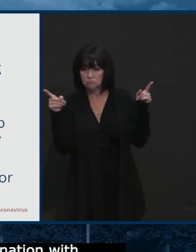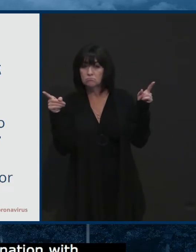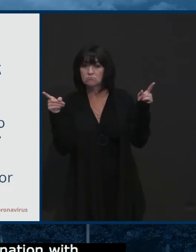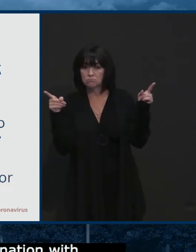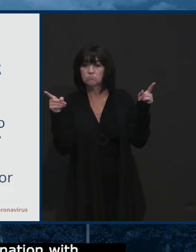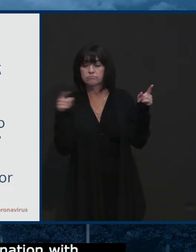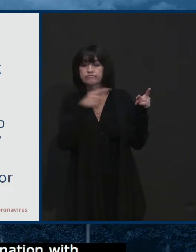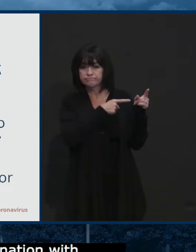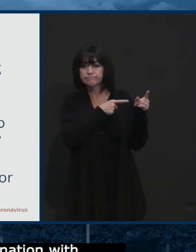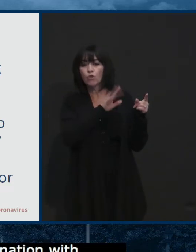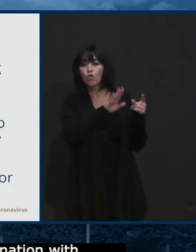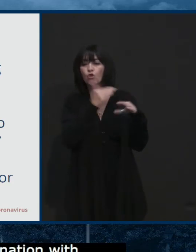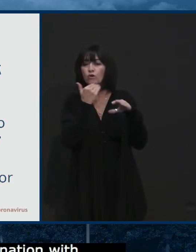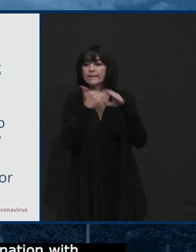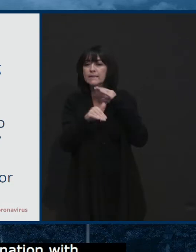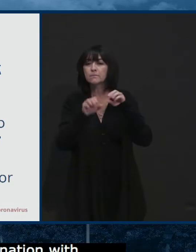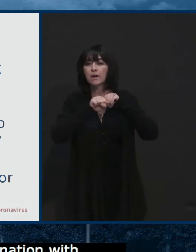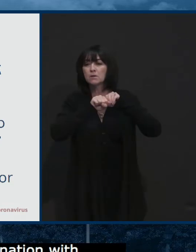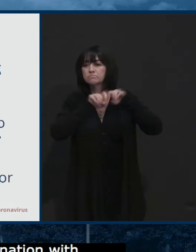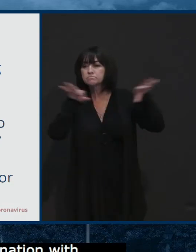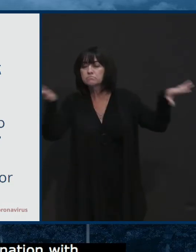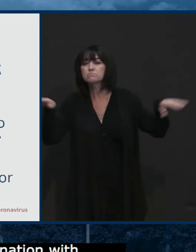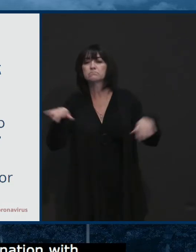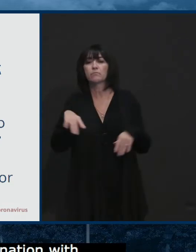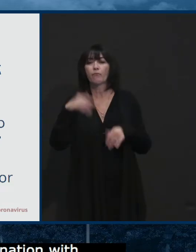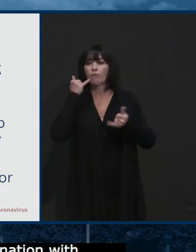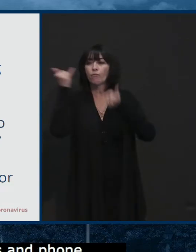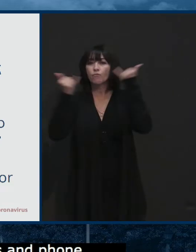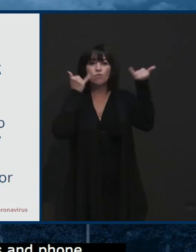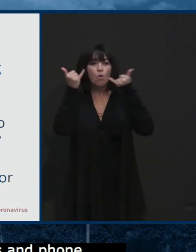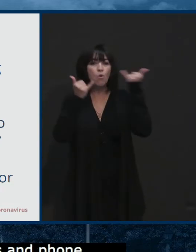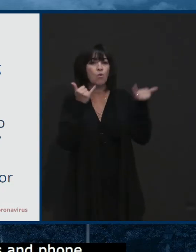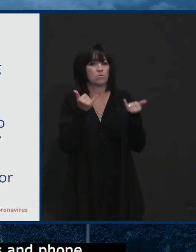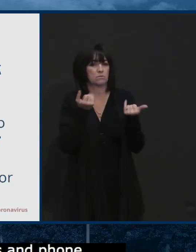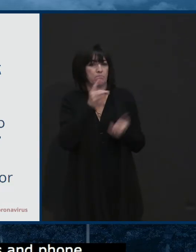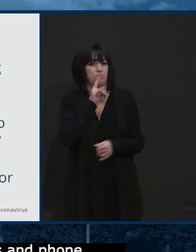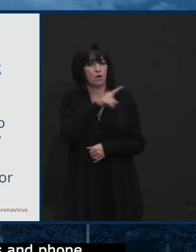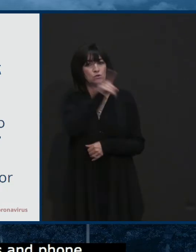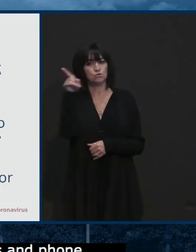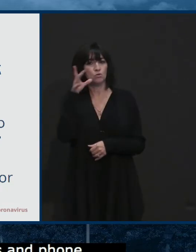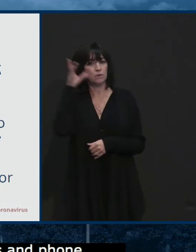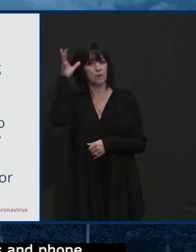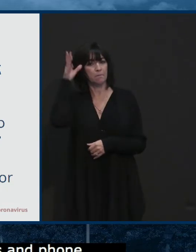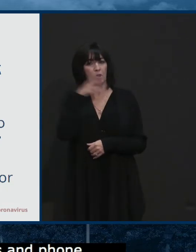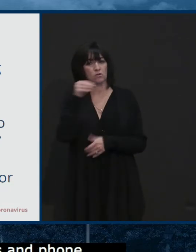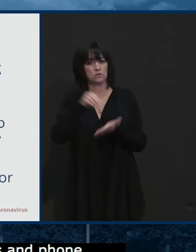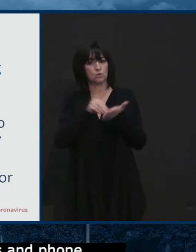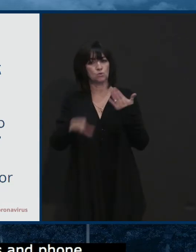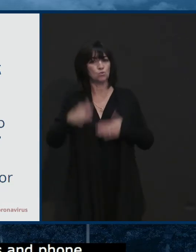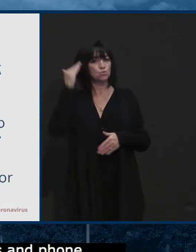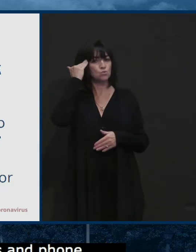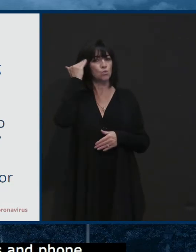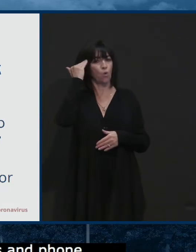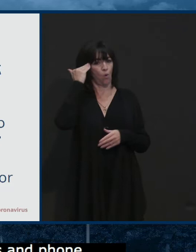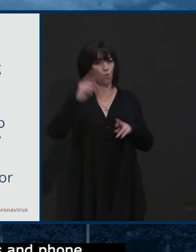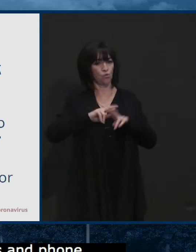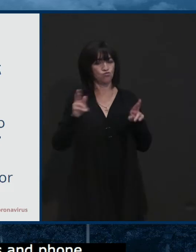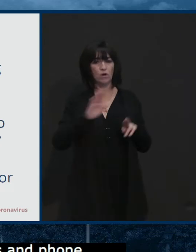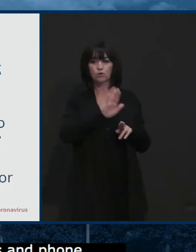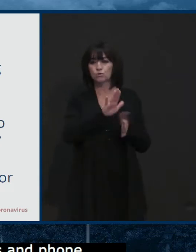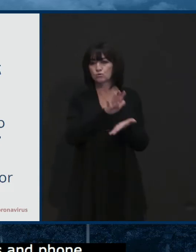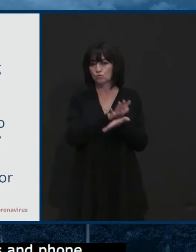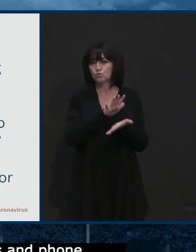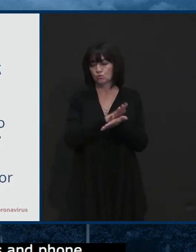through their email blasts and phone notifications to make sure parents and students knew they had that accessibility right at their schools prior